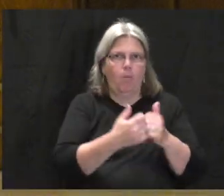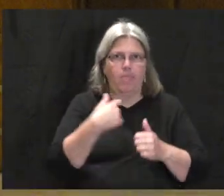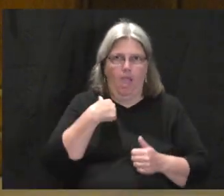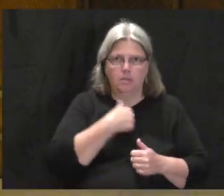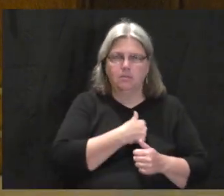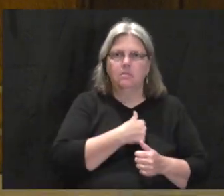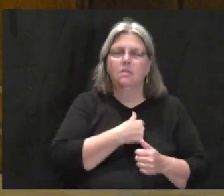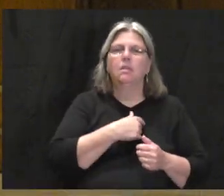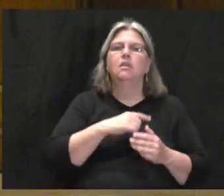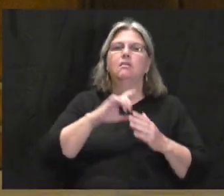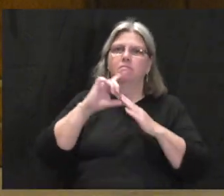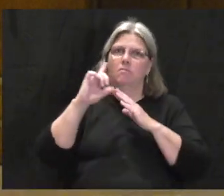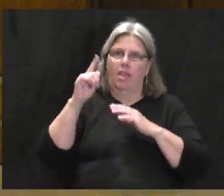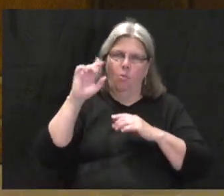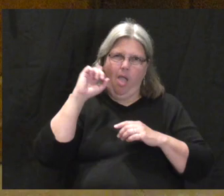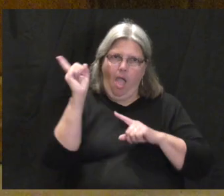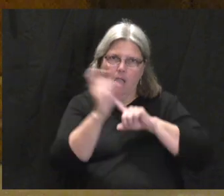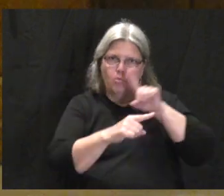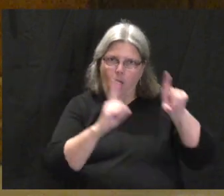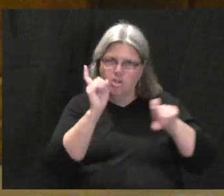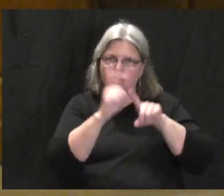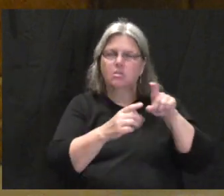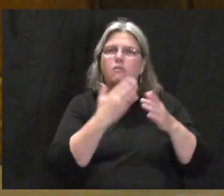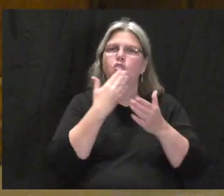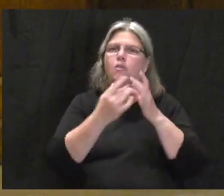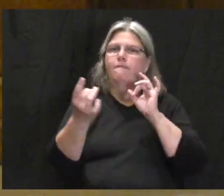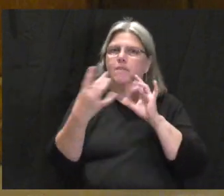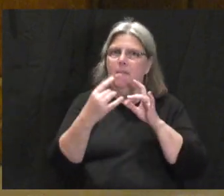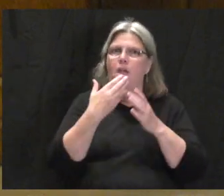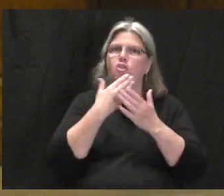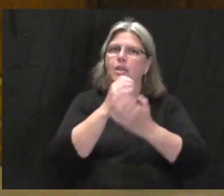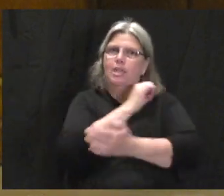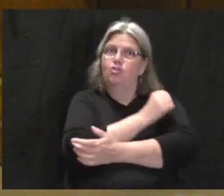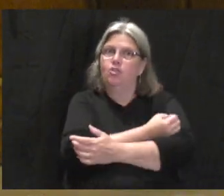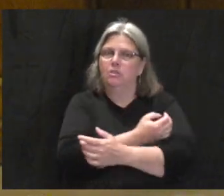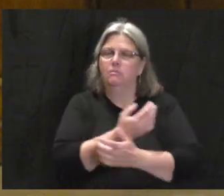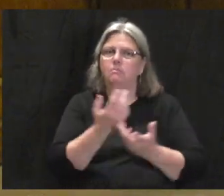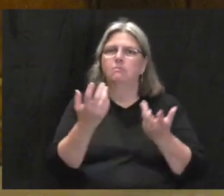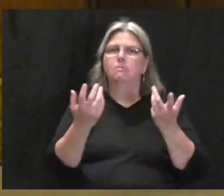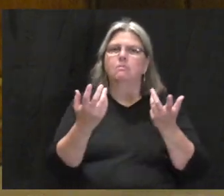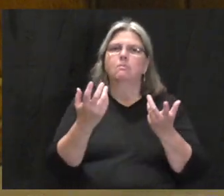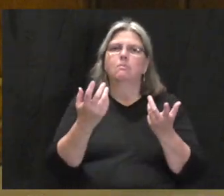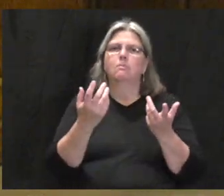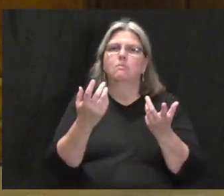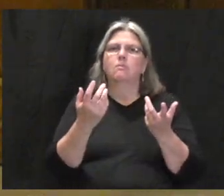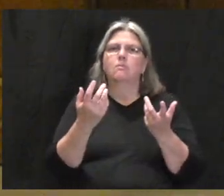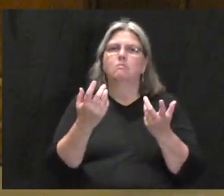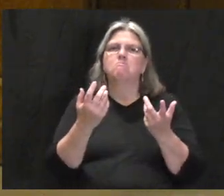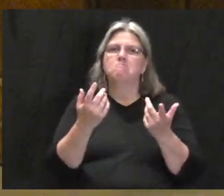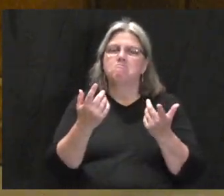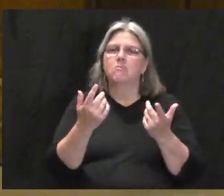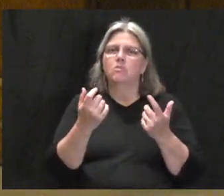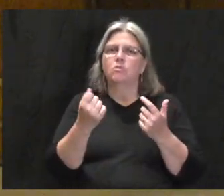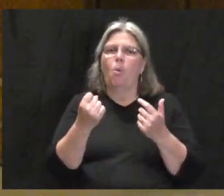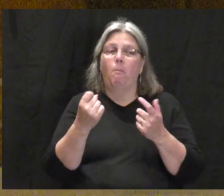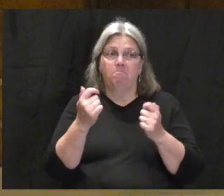get some good feedback and some good energy. I don't know if you got anything else to say, or you're good? All right, cool.